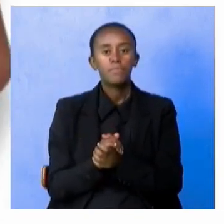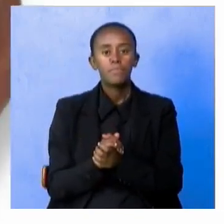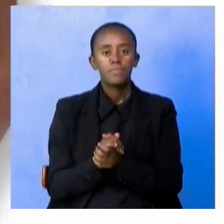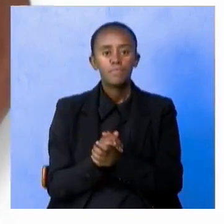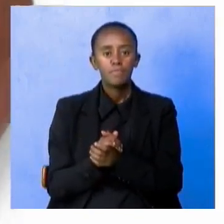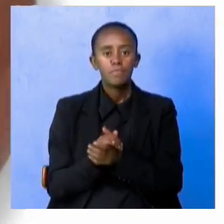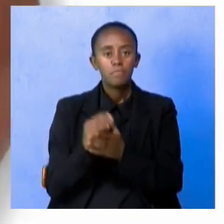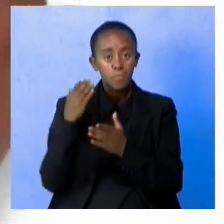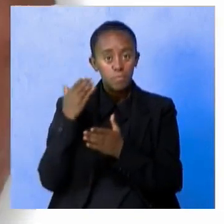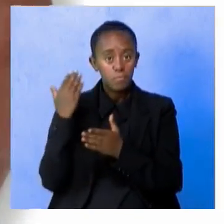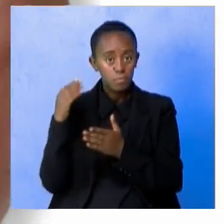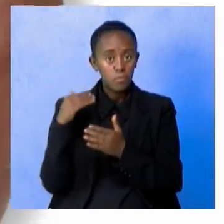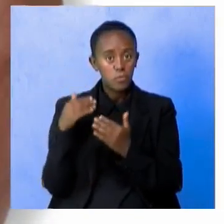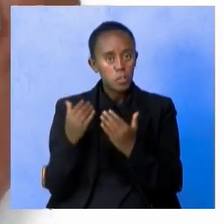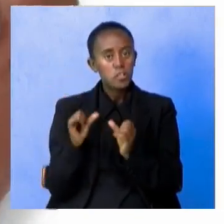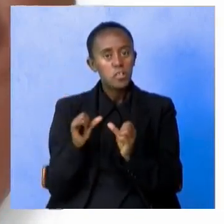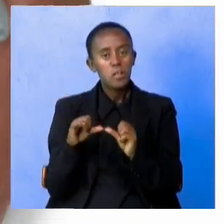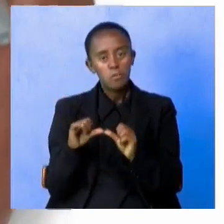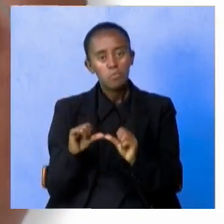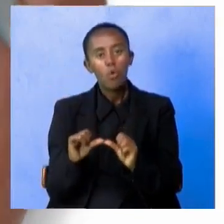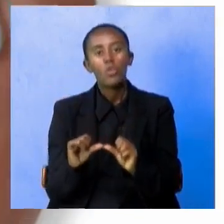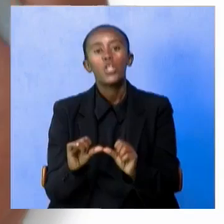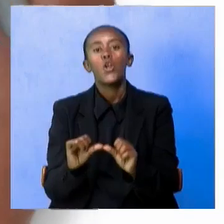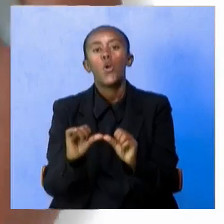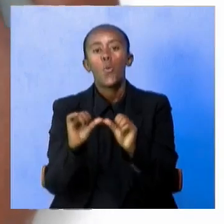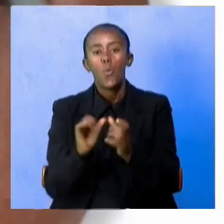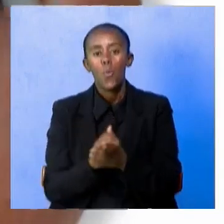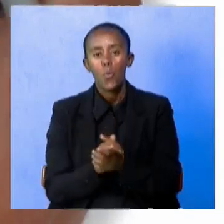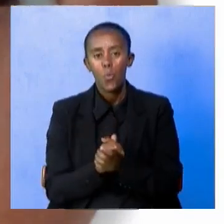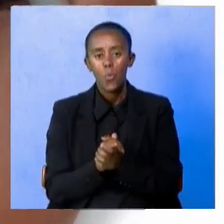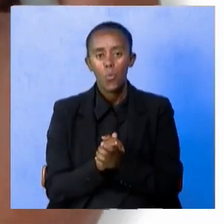and still continue